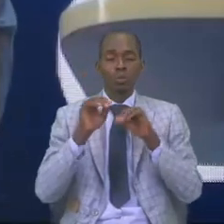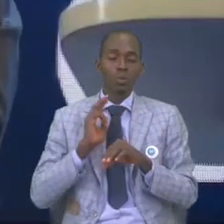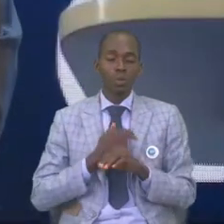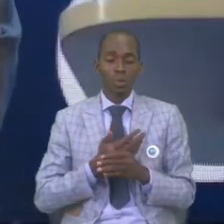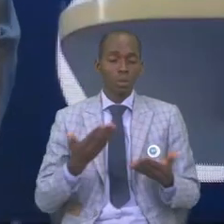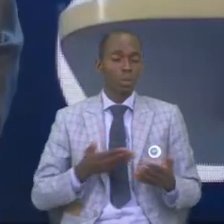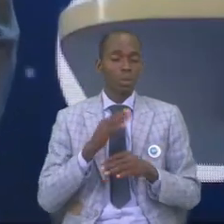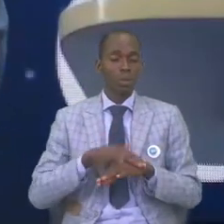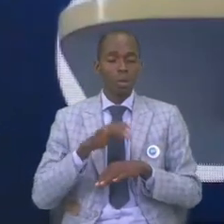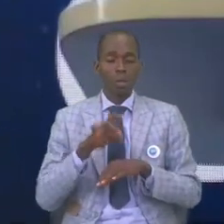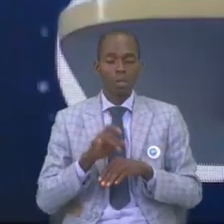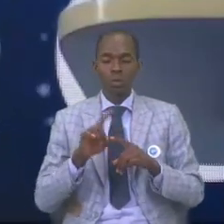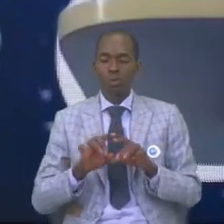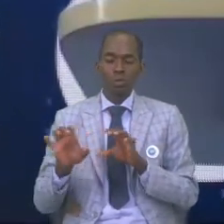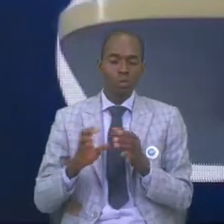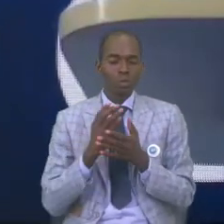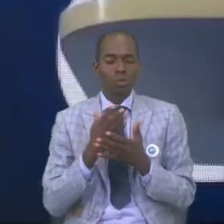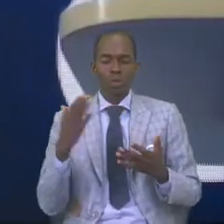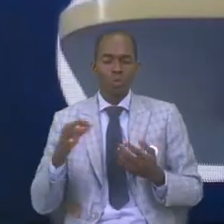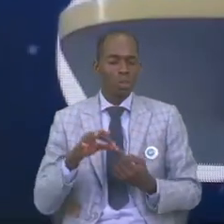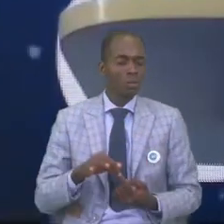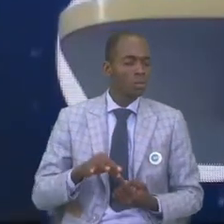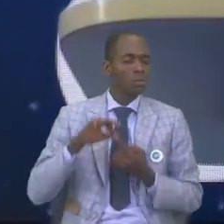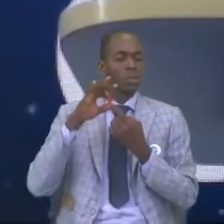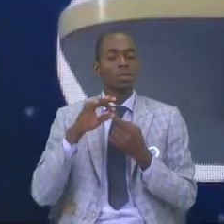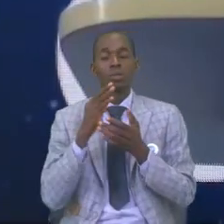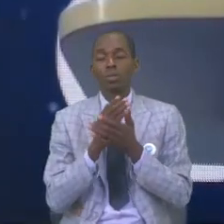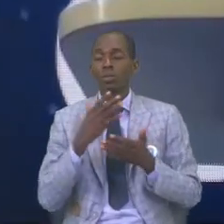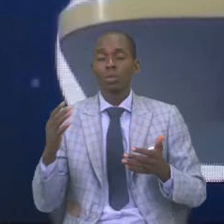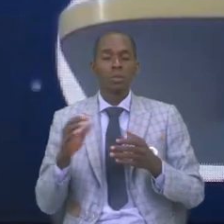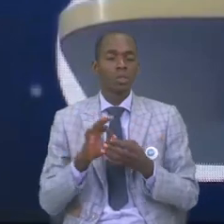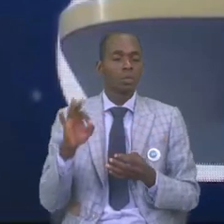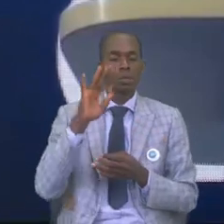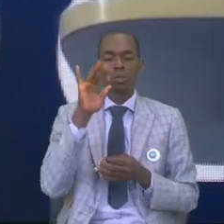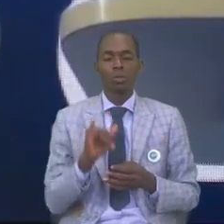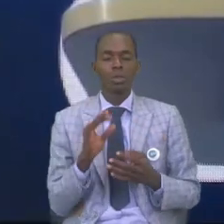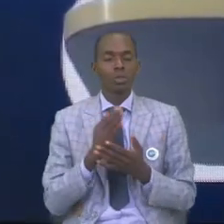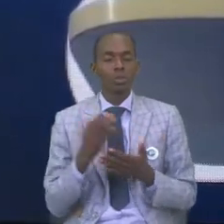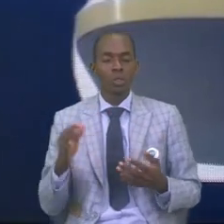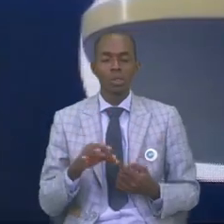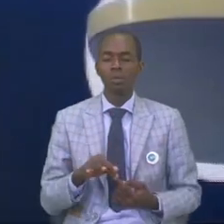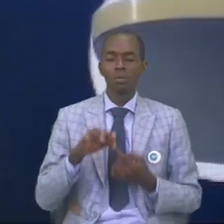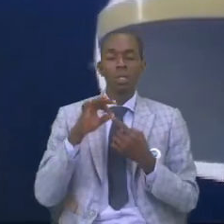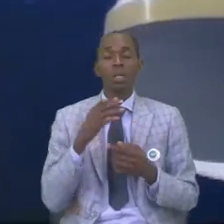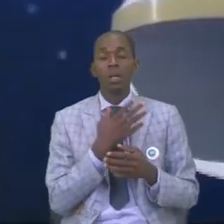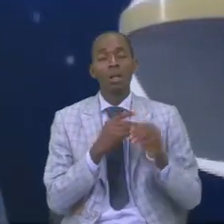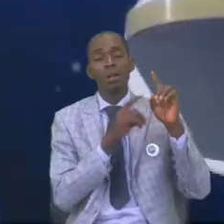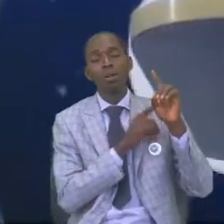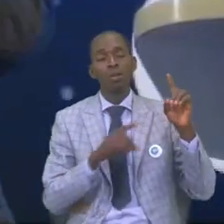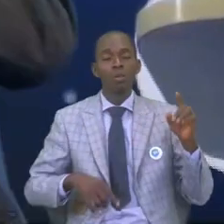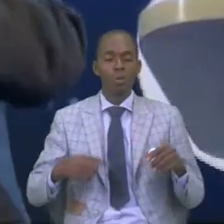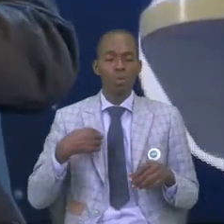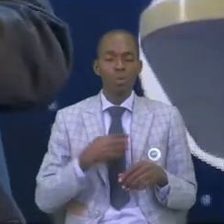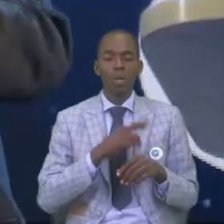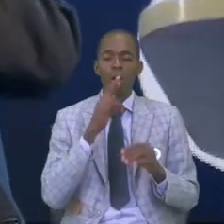earth to do something spectacular, something spiritual, something special. And Lord, we are prayed,